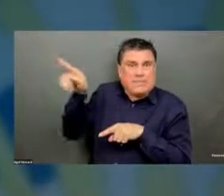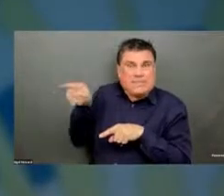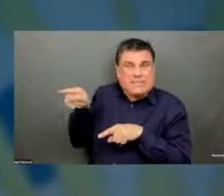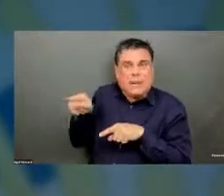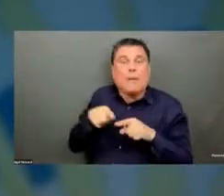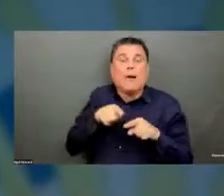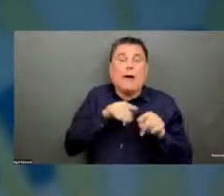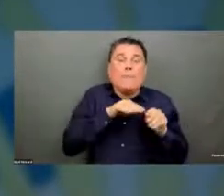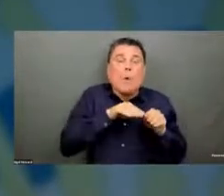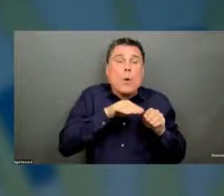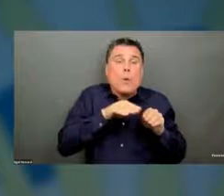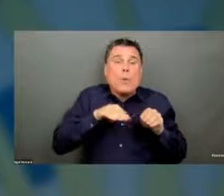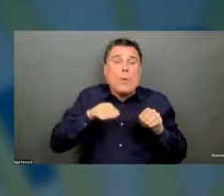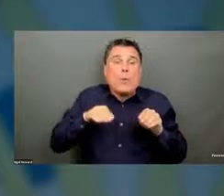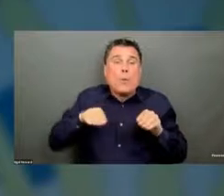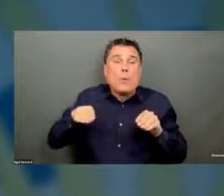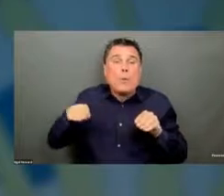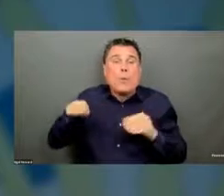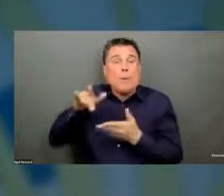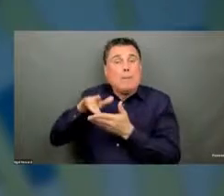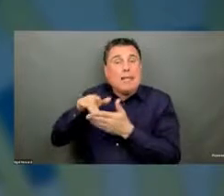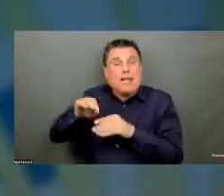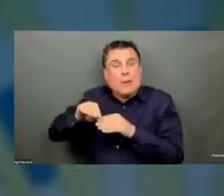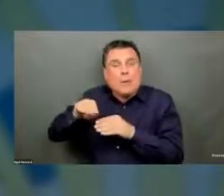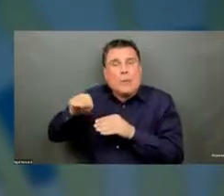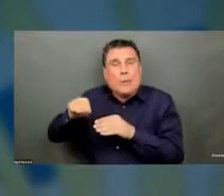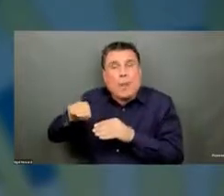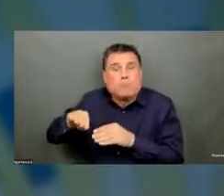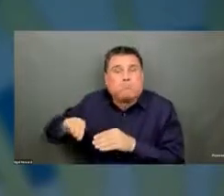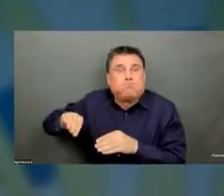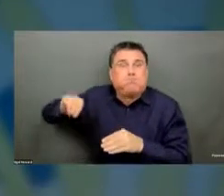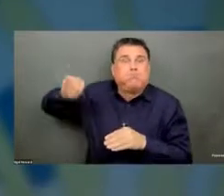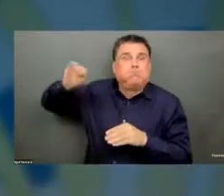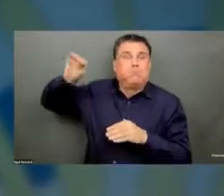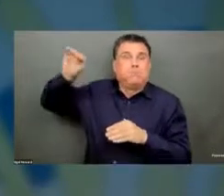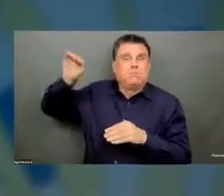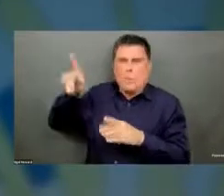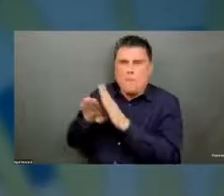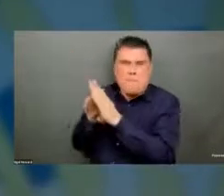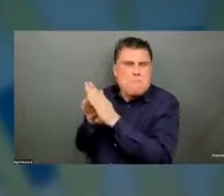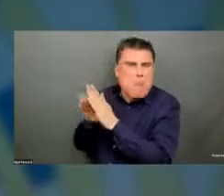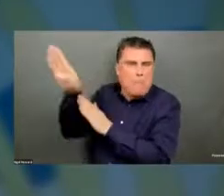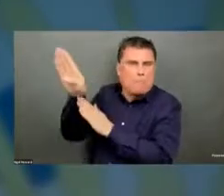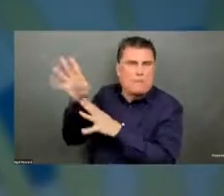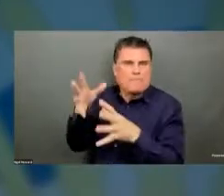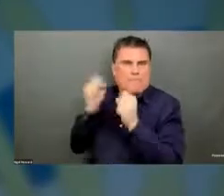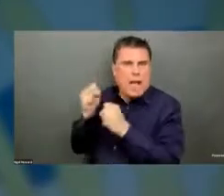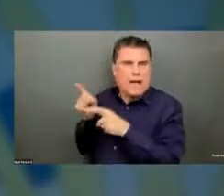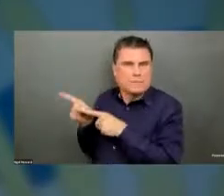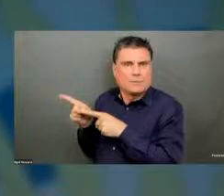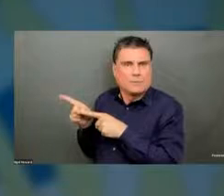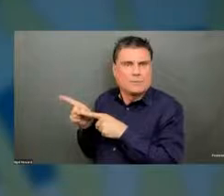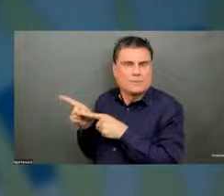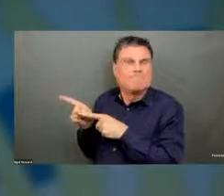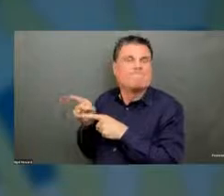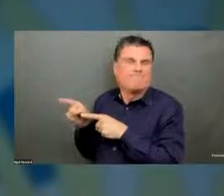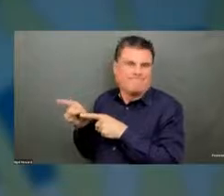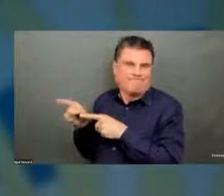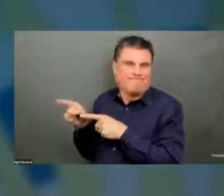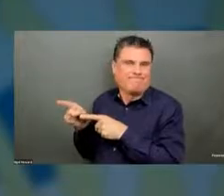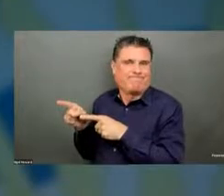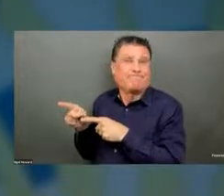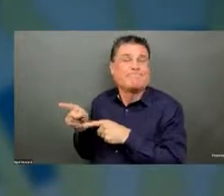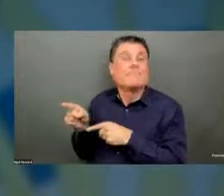we started to see rapidly increasing cases. And as the numbers of people being infected increased and